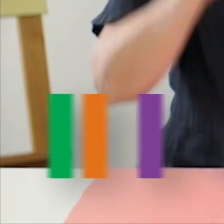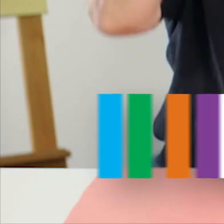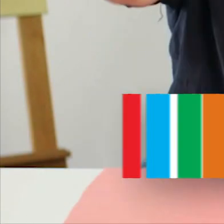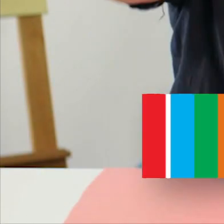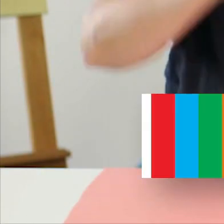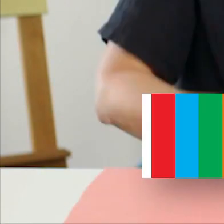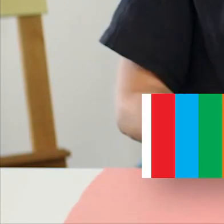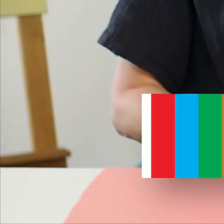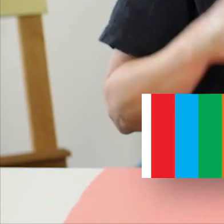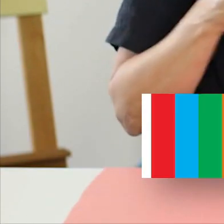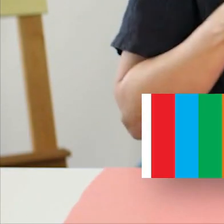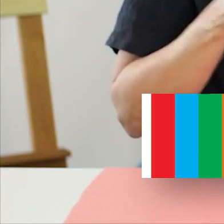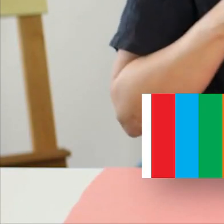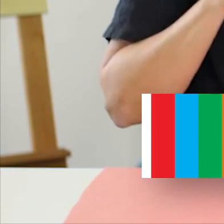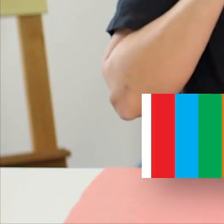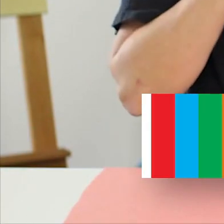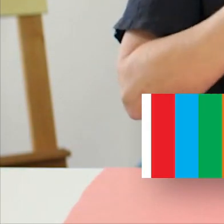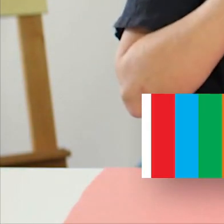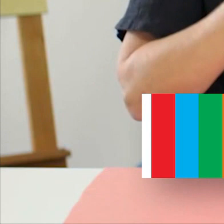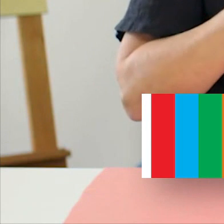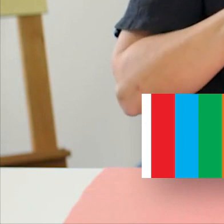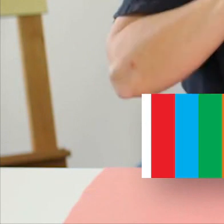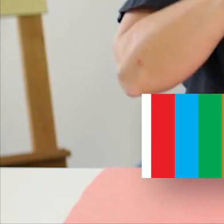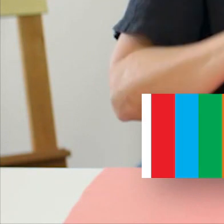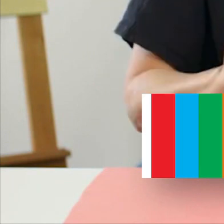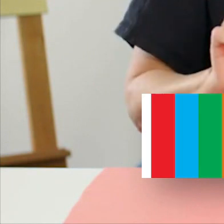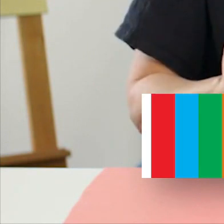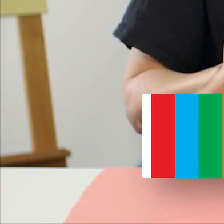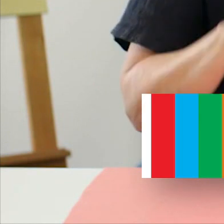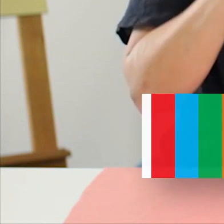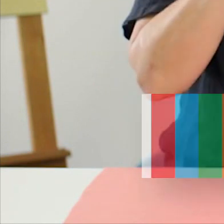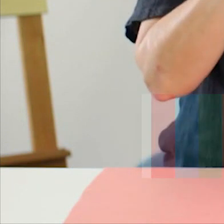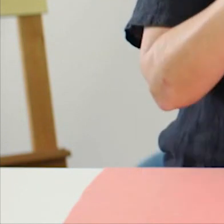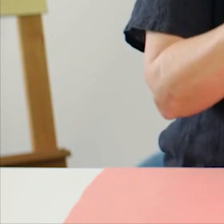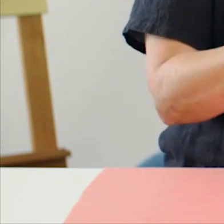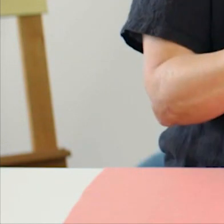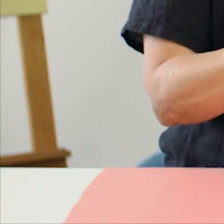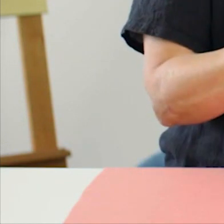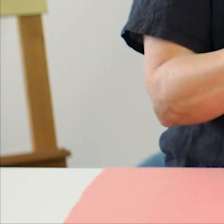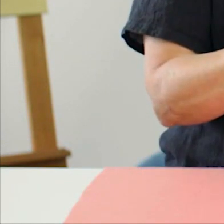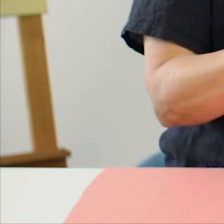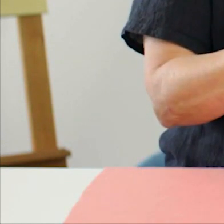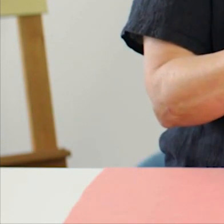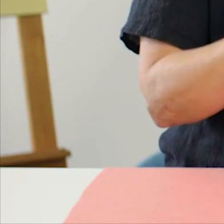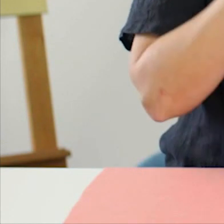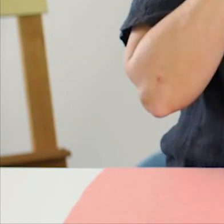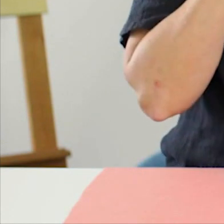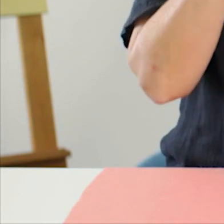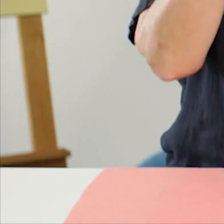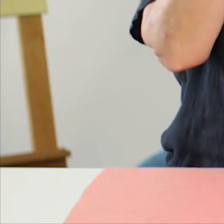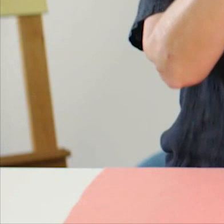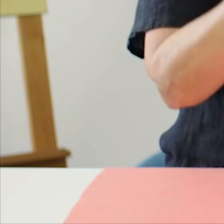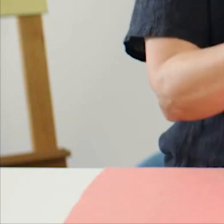Hello. Today we're going to talk about summarising. When we summarise, we take the most important parts of a